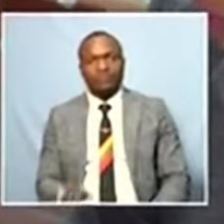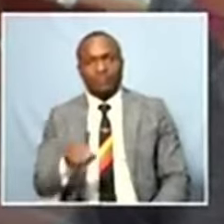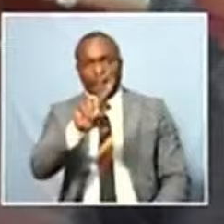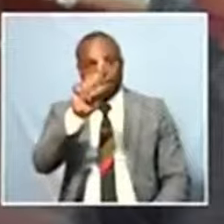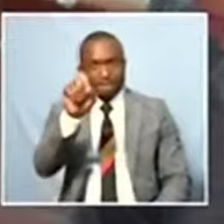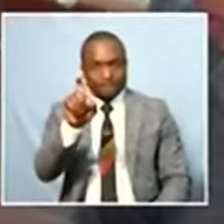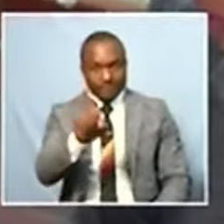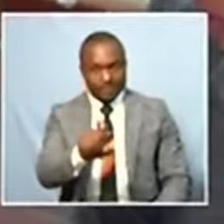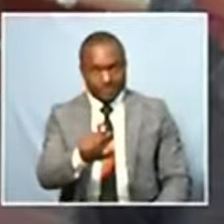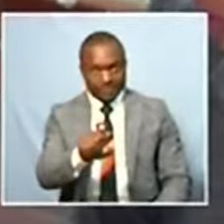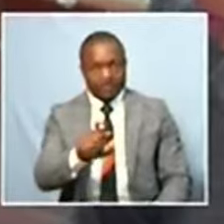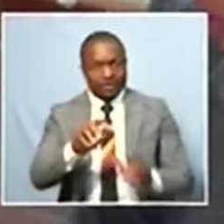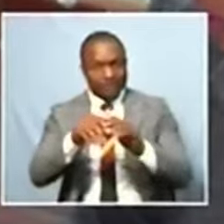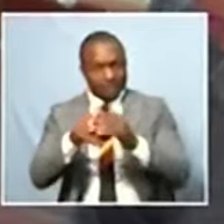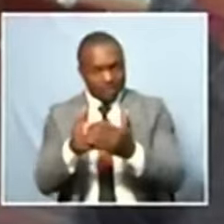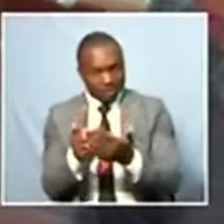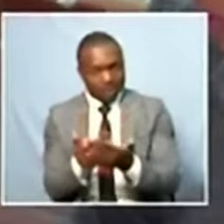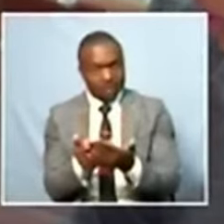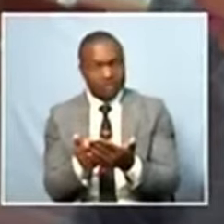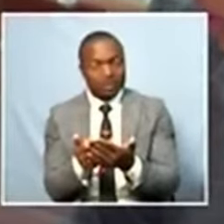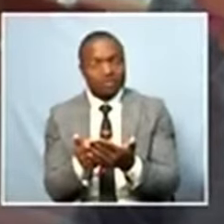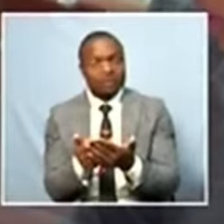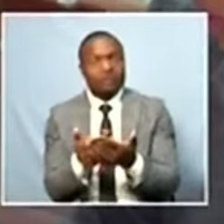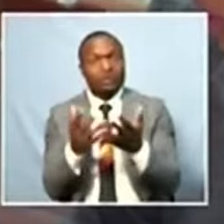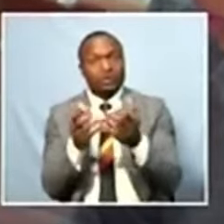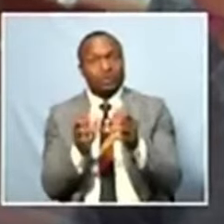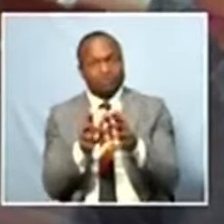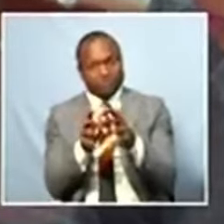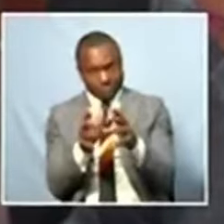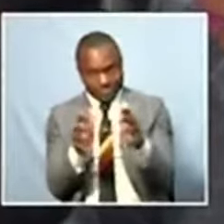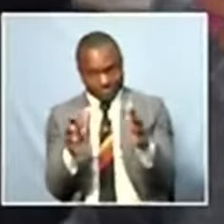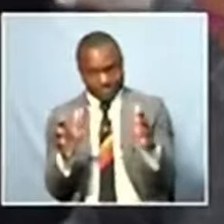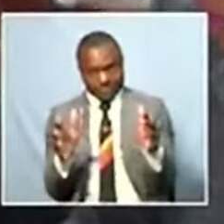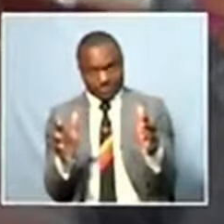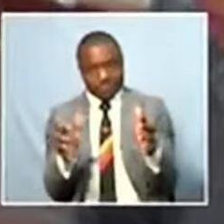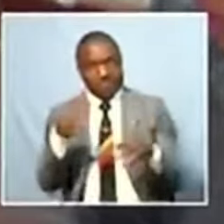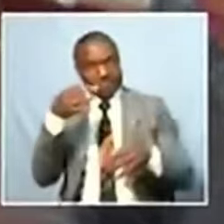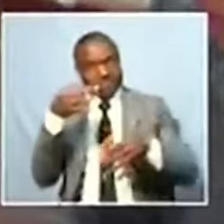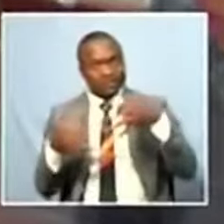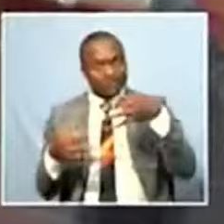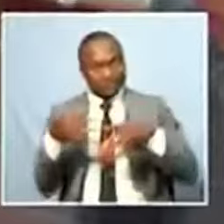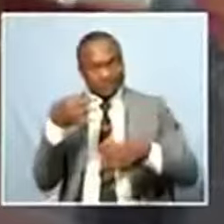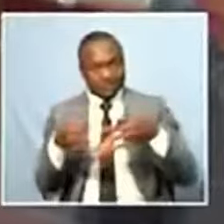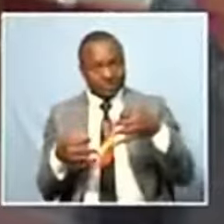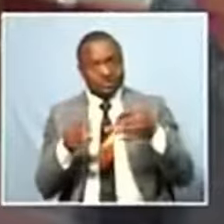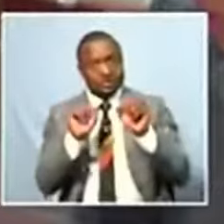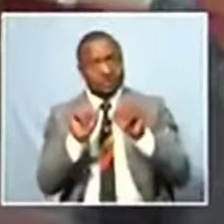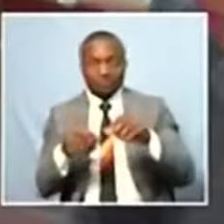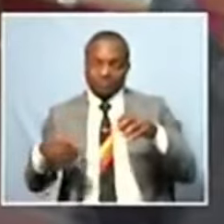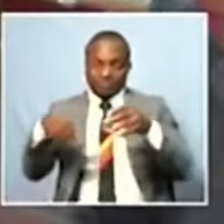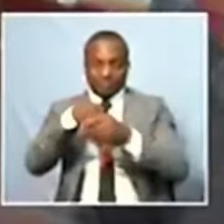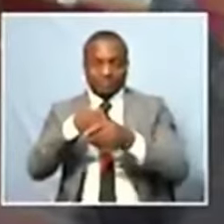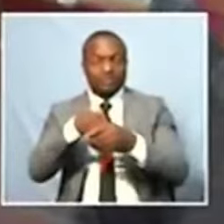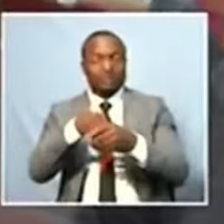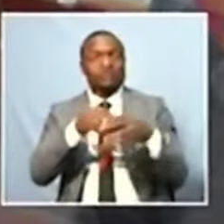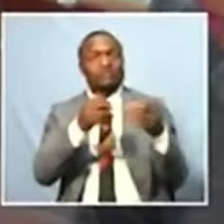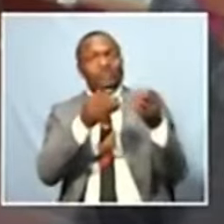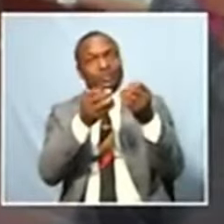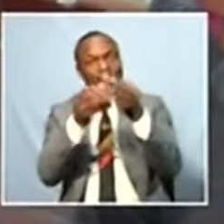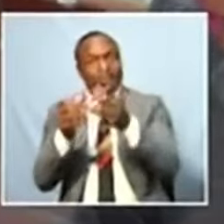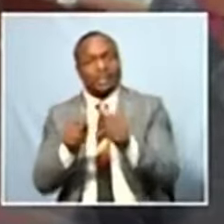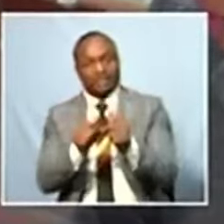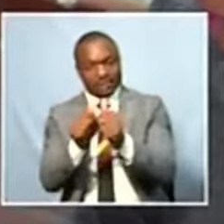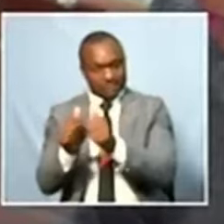question on how we intend to broaden and whether we've considered many